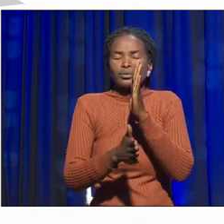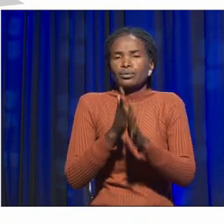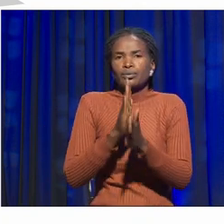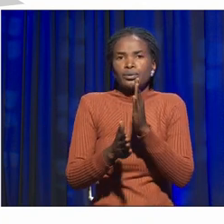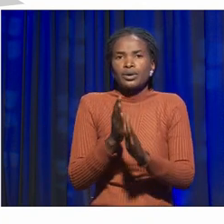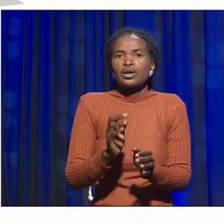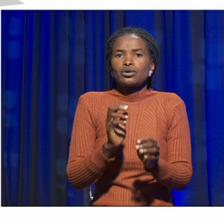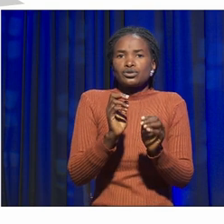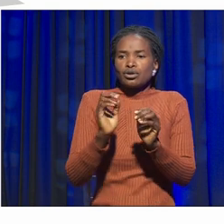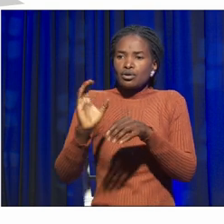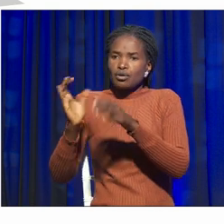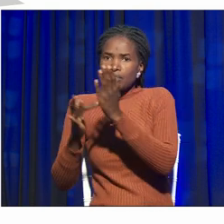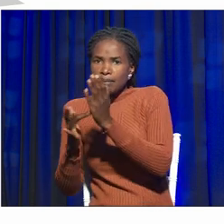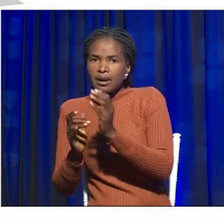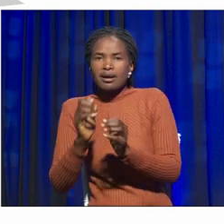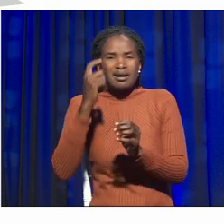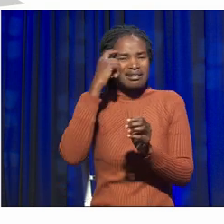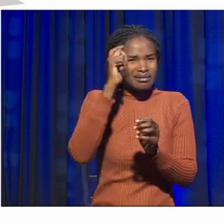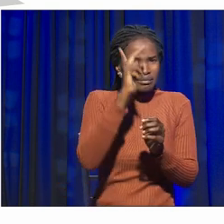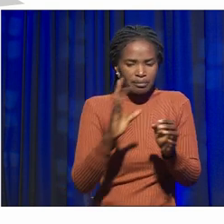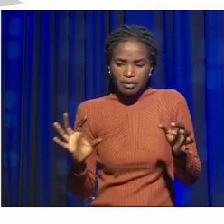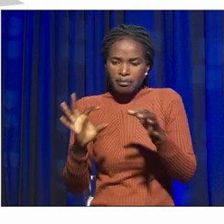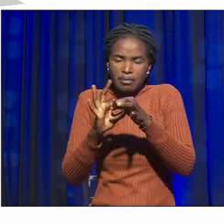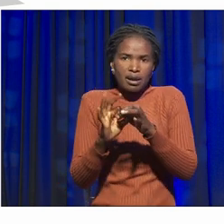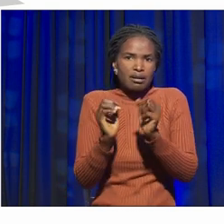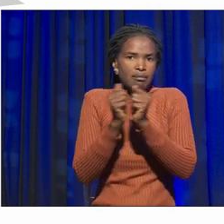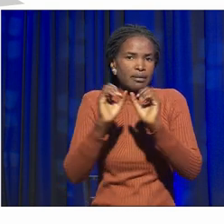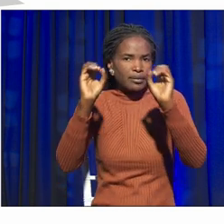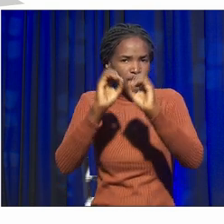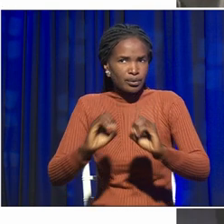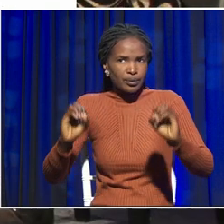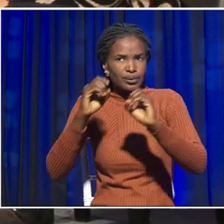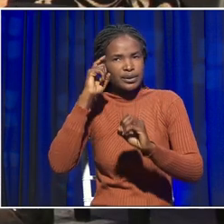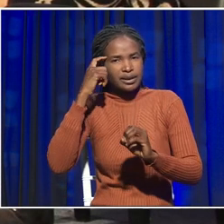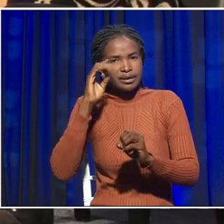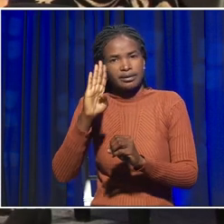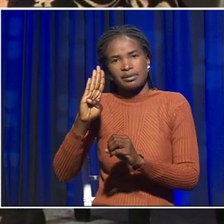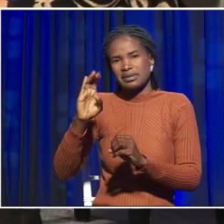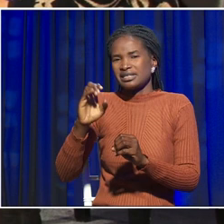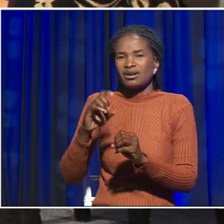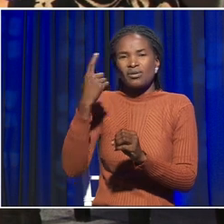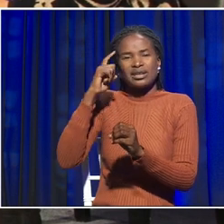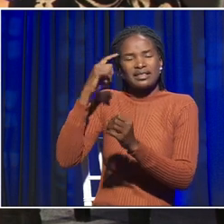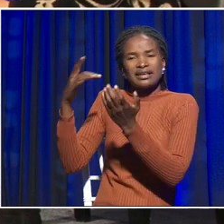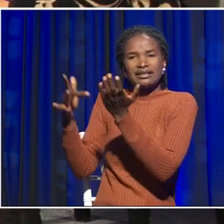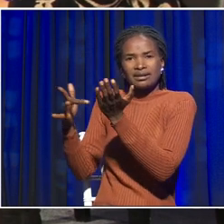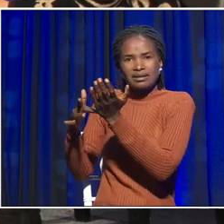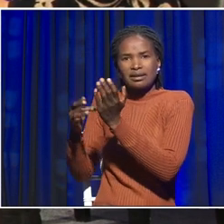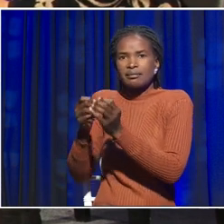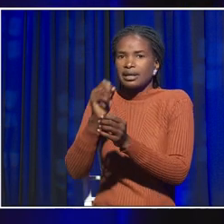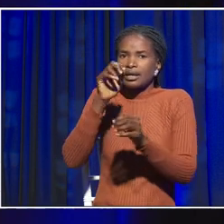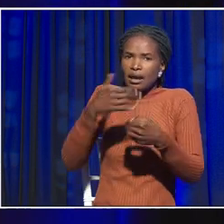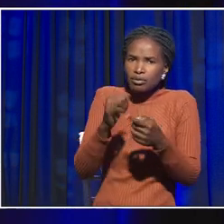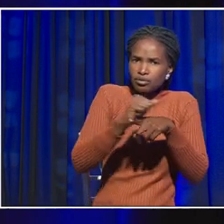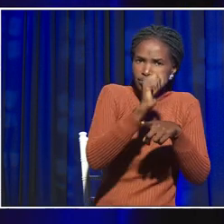human connection, the mindset, the culture. Very important, I think, not only on digital. I think it's every business today that